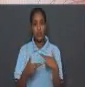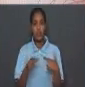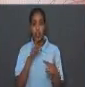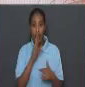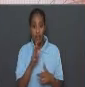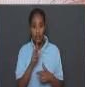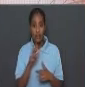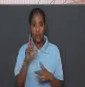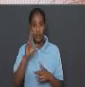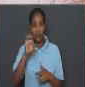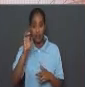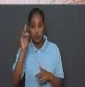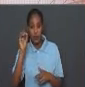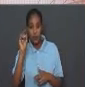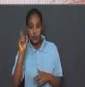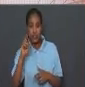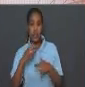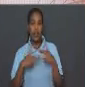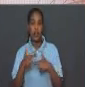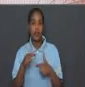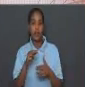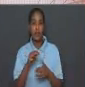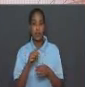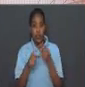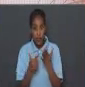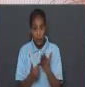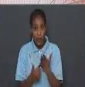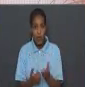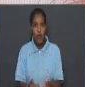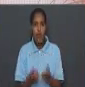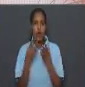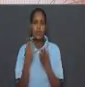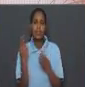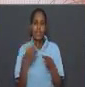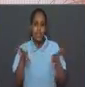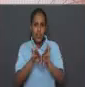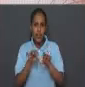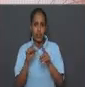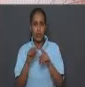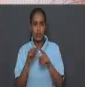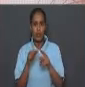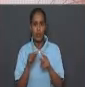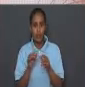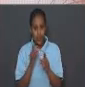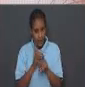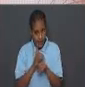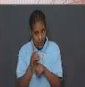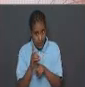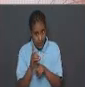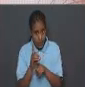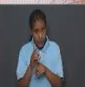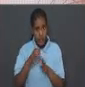Combustion reactions are redox reactions, and it is therefore more desirable to carry them